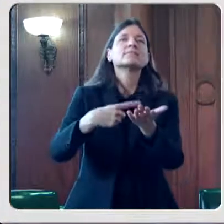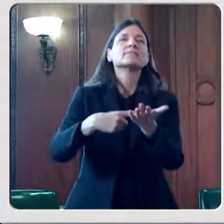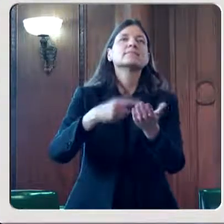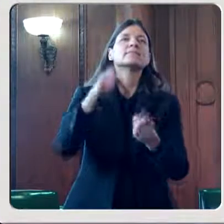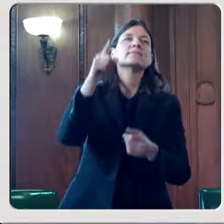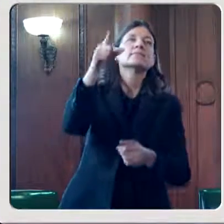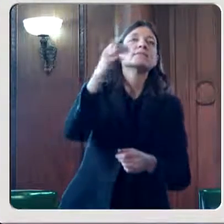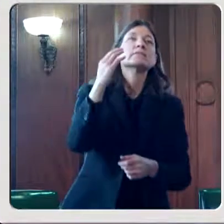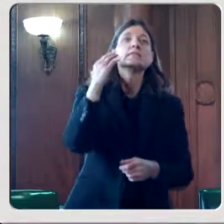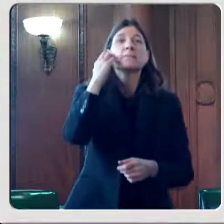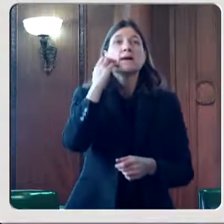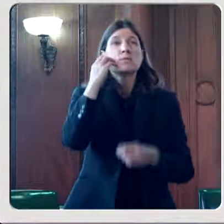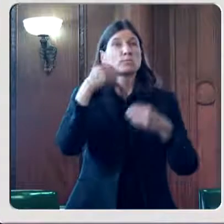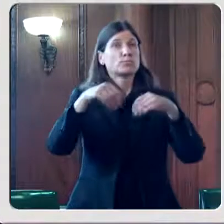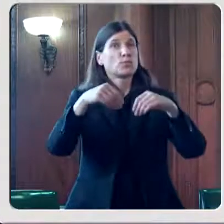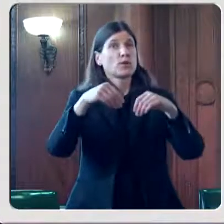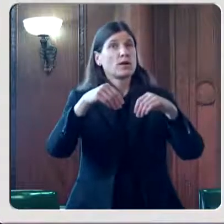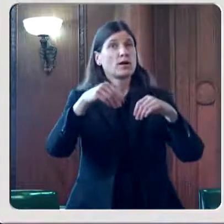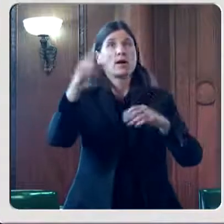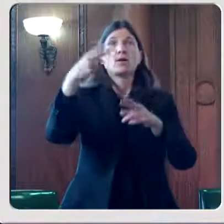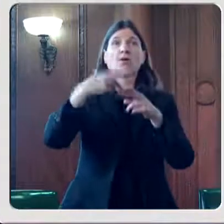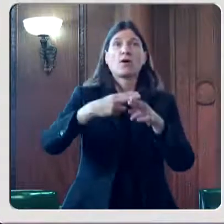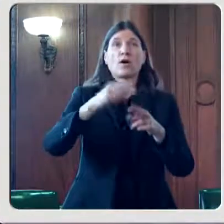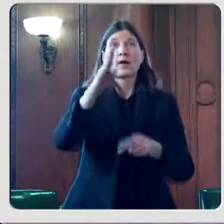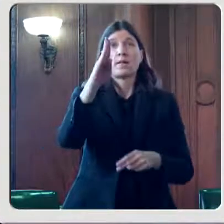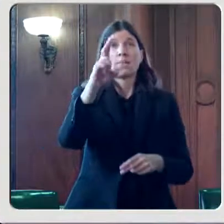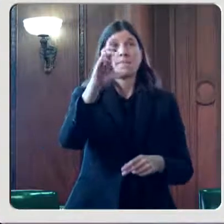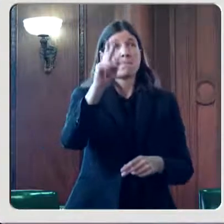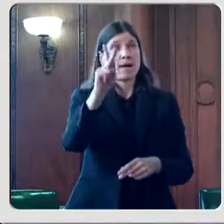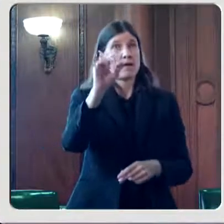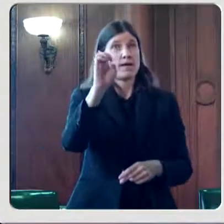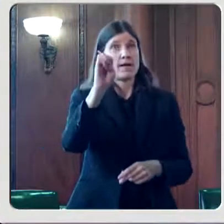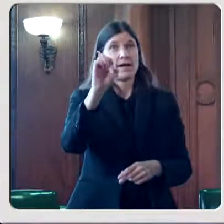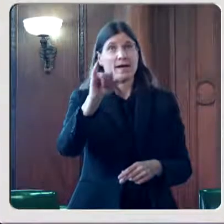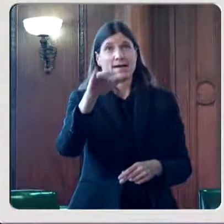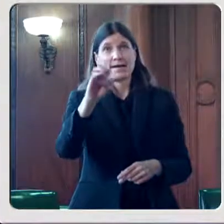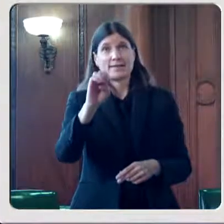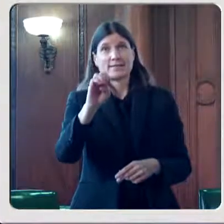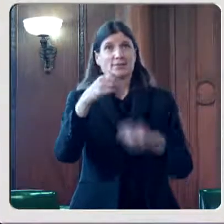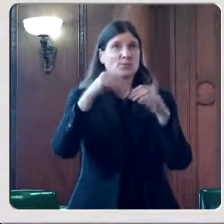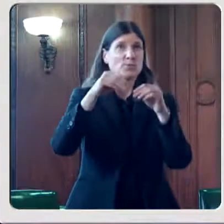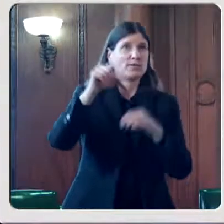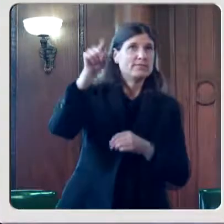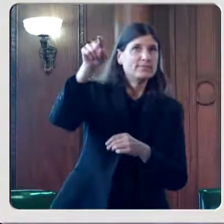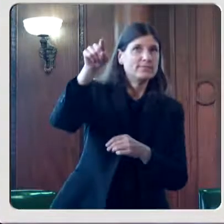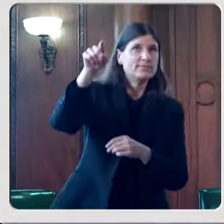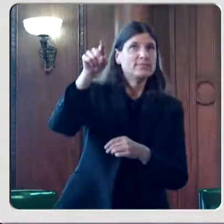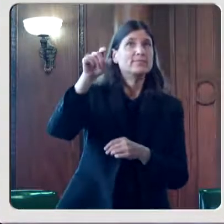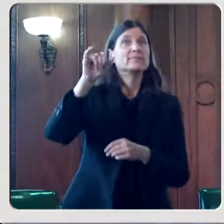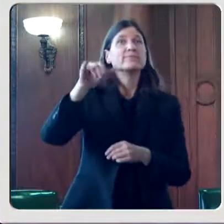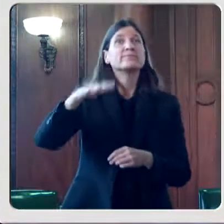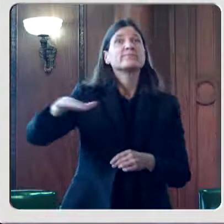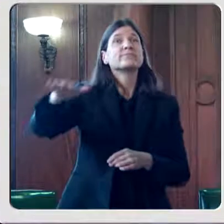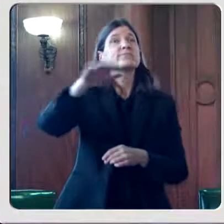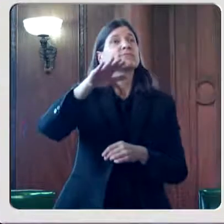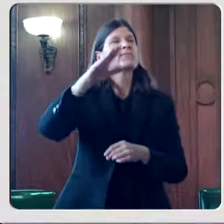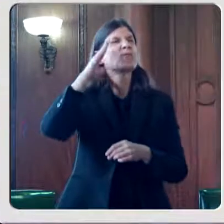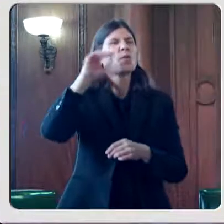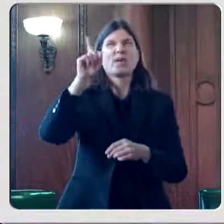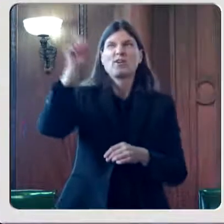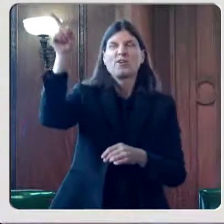Brothers, 30 years in business at the corner of Wilcox Street and Main Street in the South End, and we